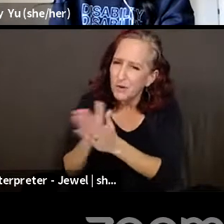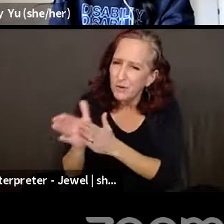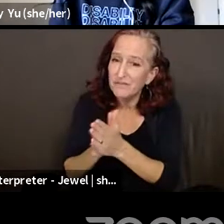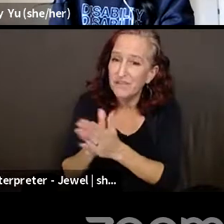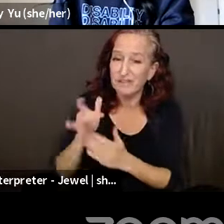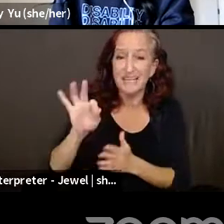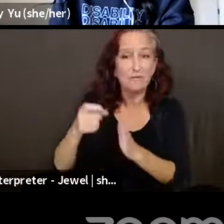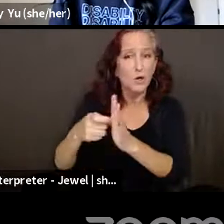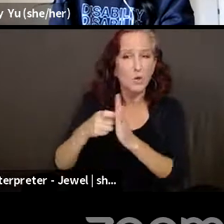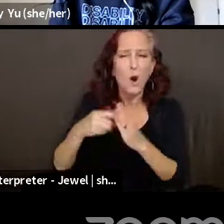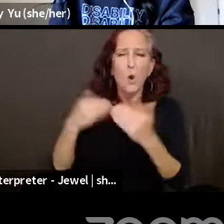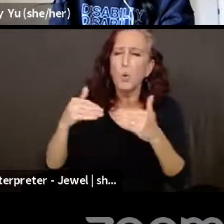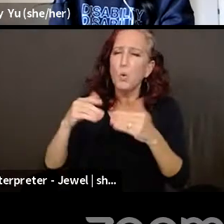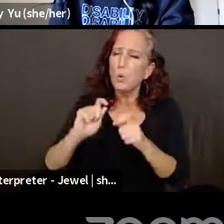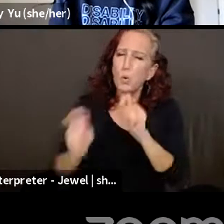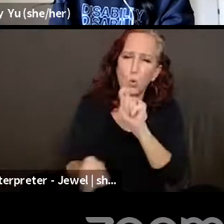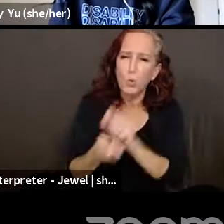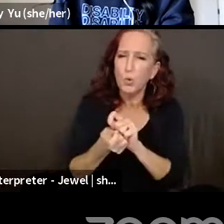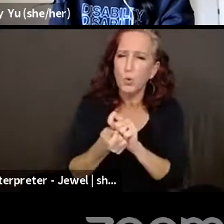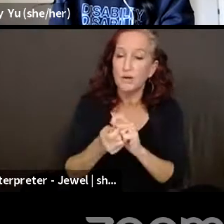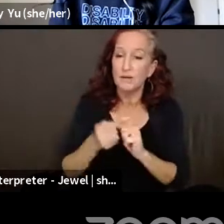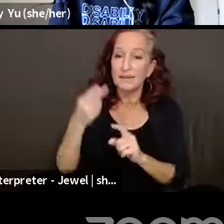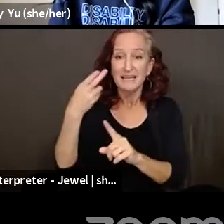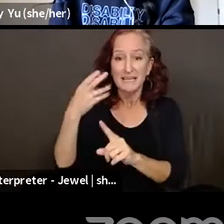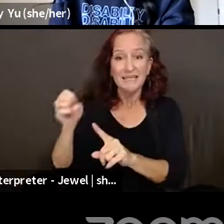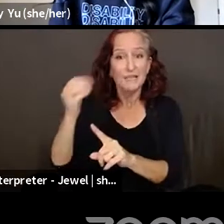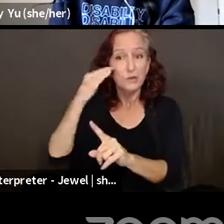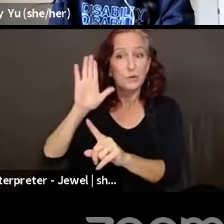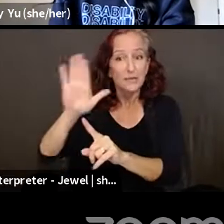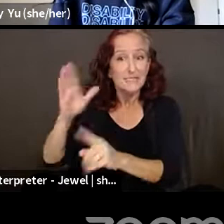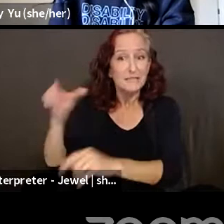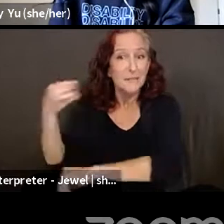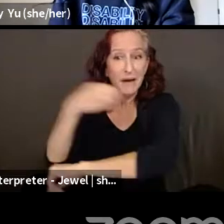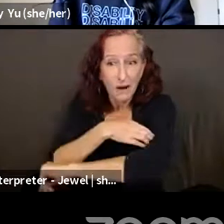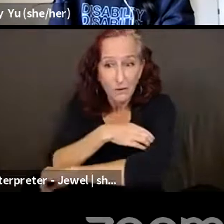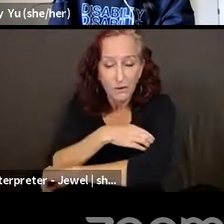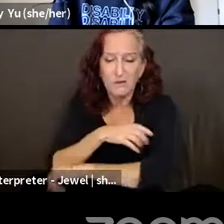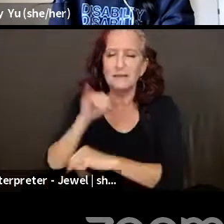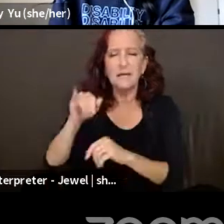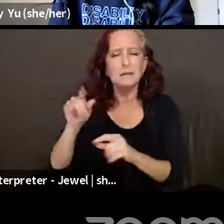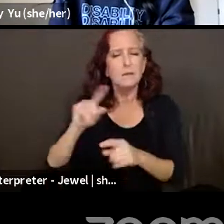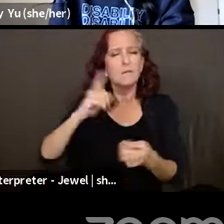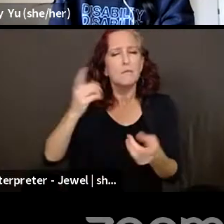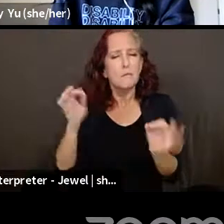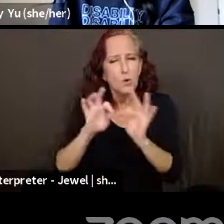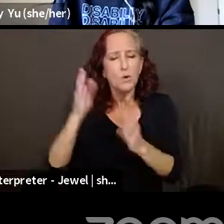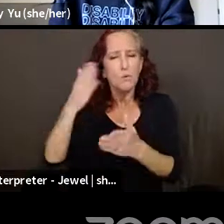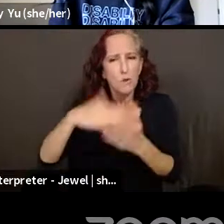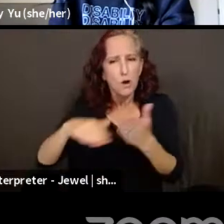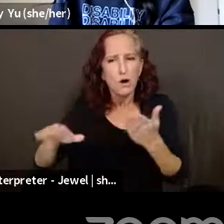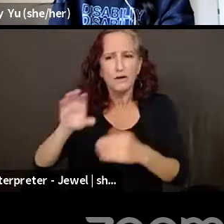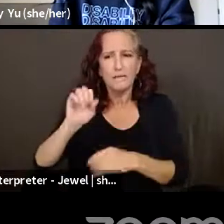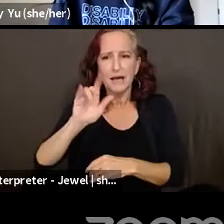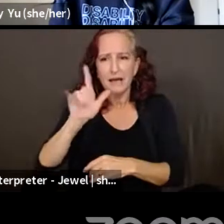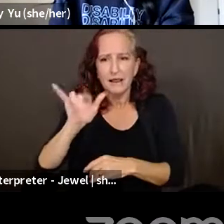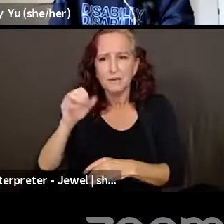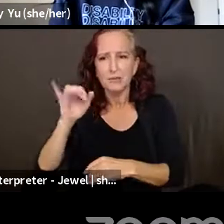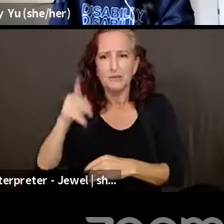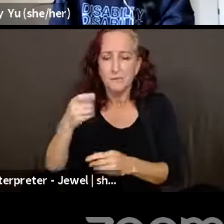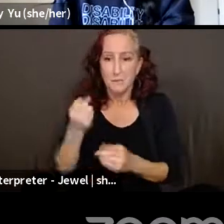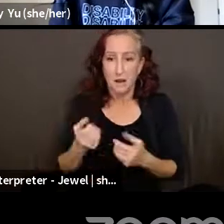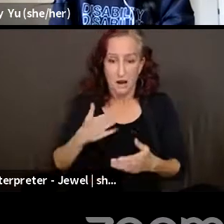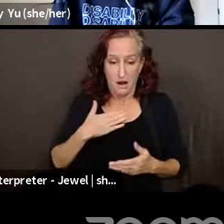happens. And he knew the power he had. And I think that's a part of allyship, understanding your privilege in the